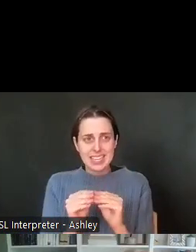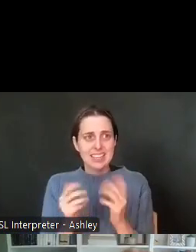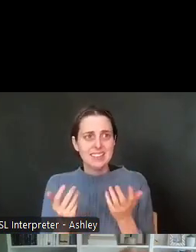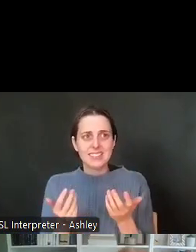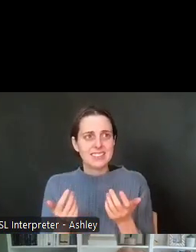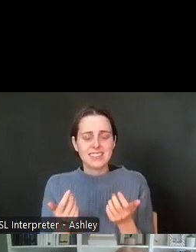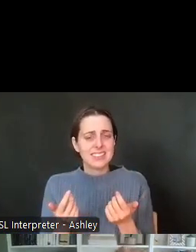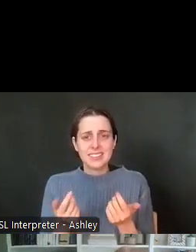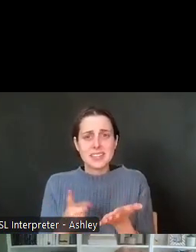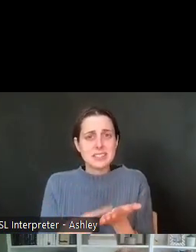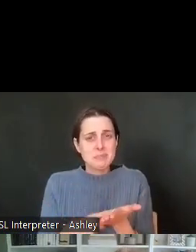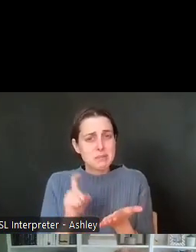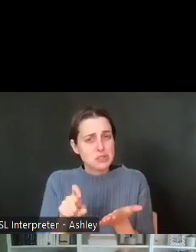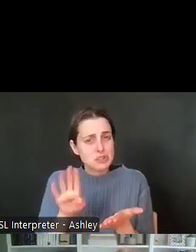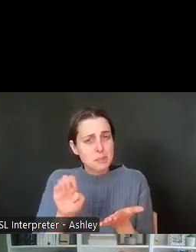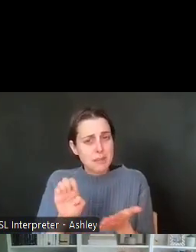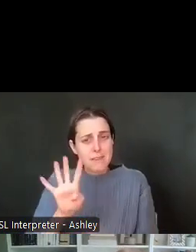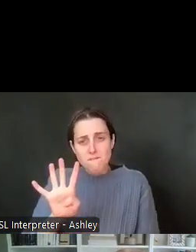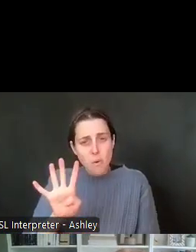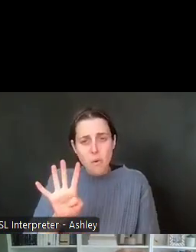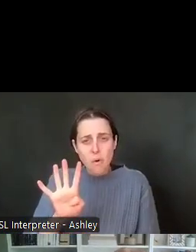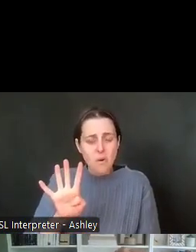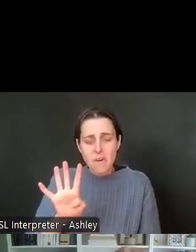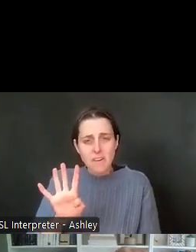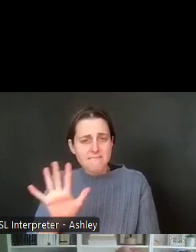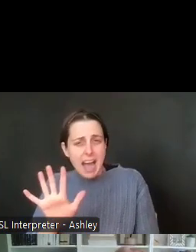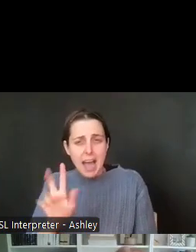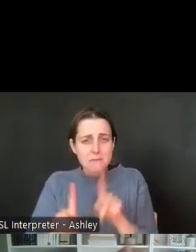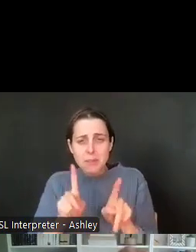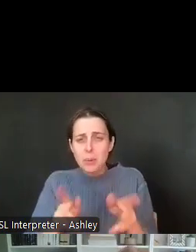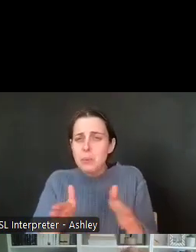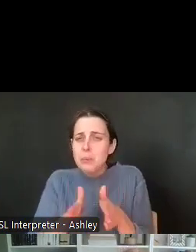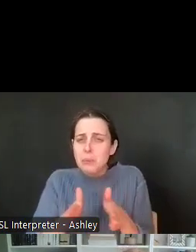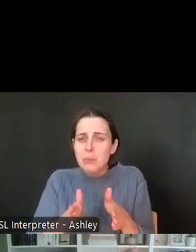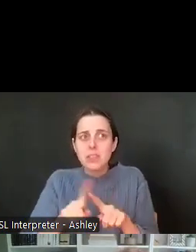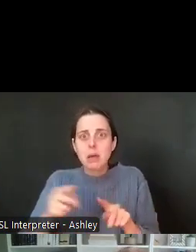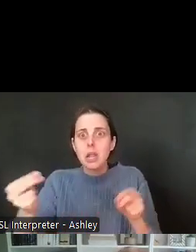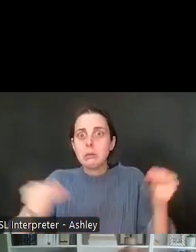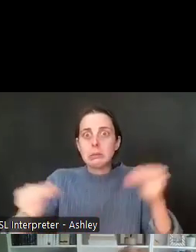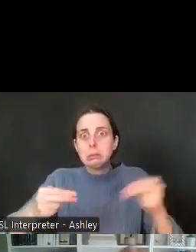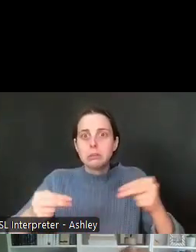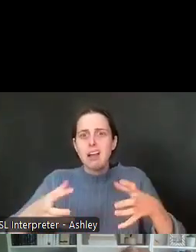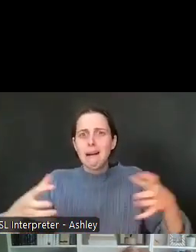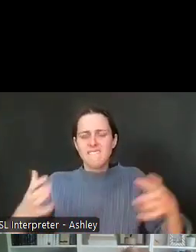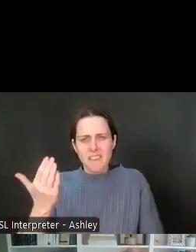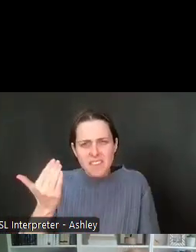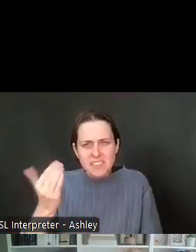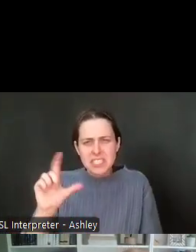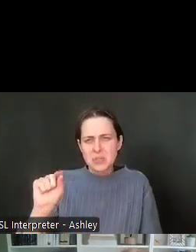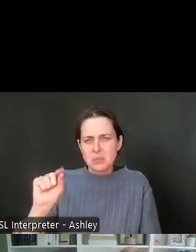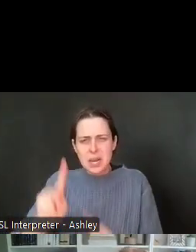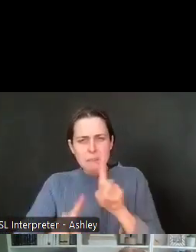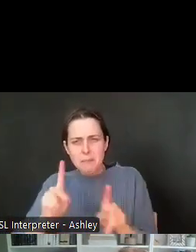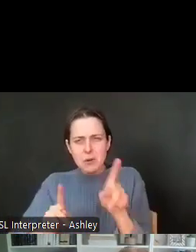20. And meetings are expensive. They're expensive in terms of money. They're expensive in terms of